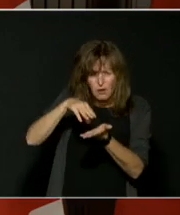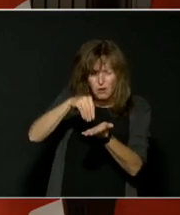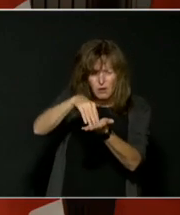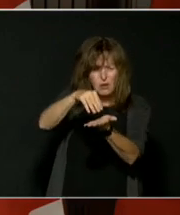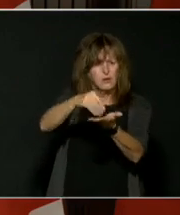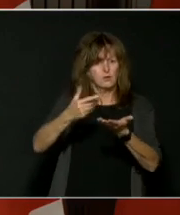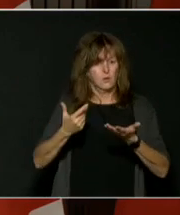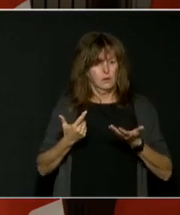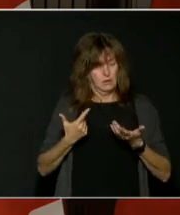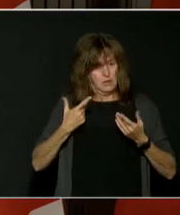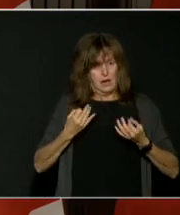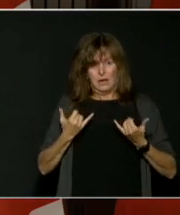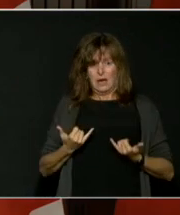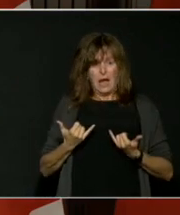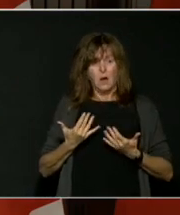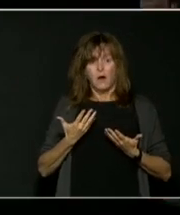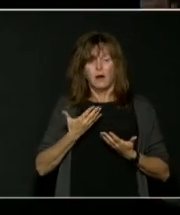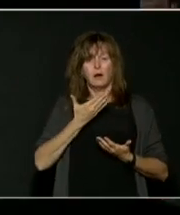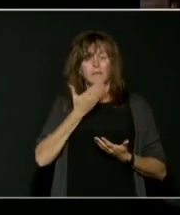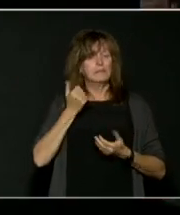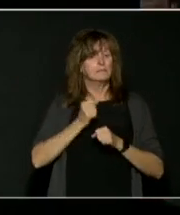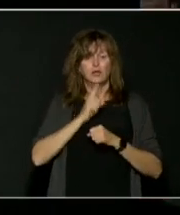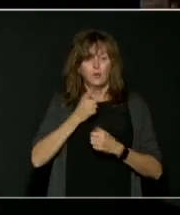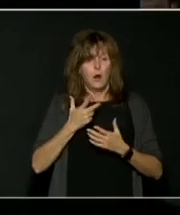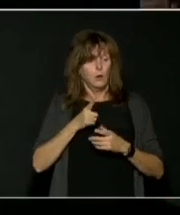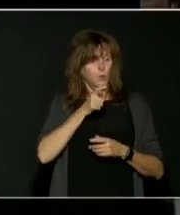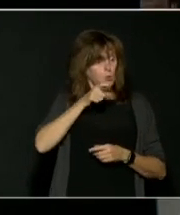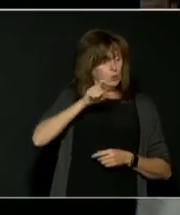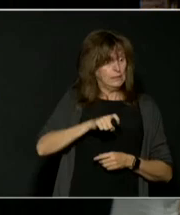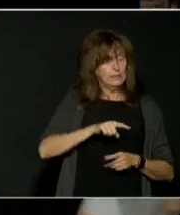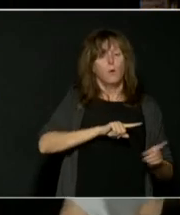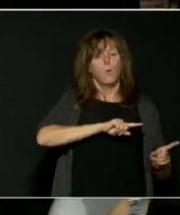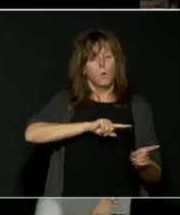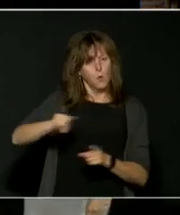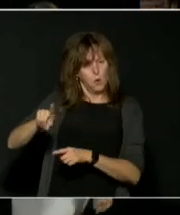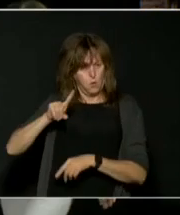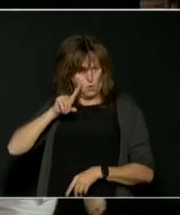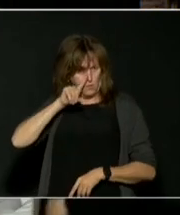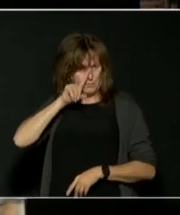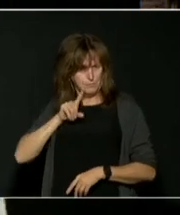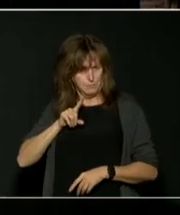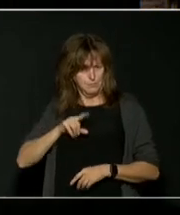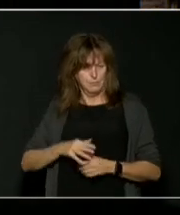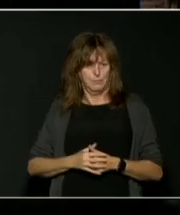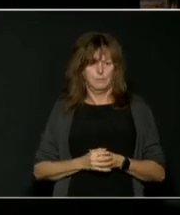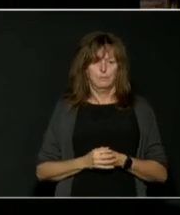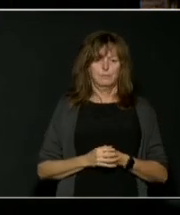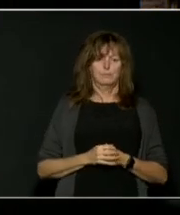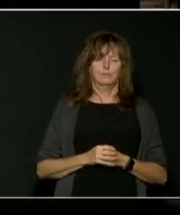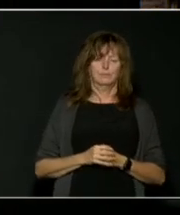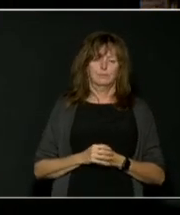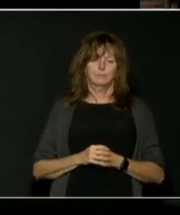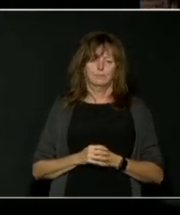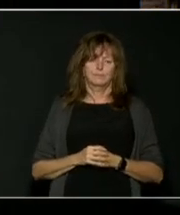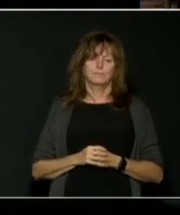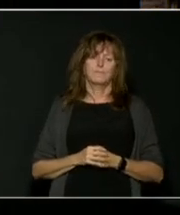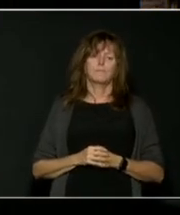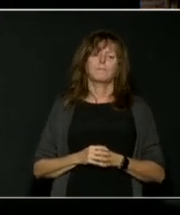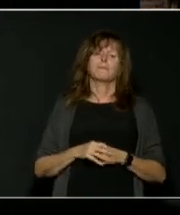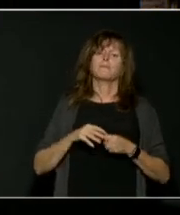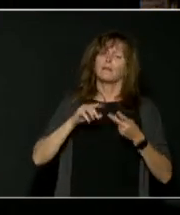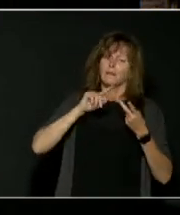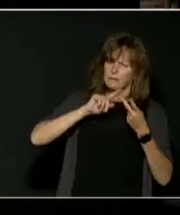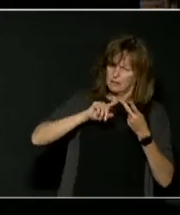point now. Thank you. Follow-up? Thank you. That segues into my